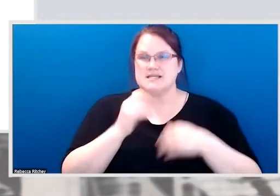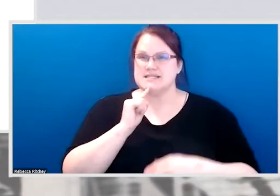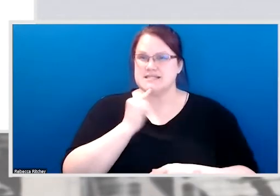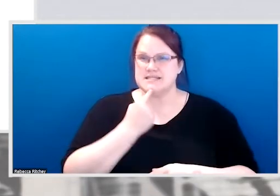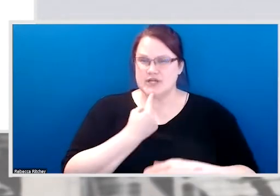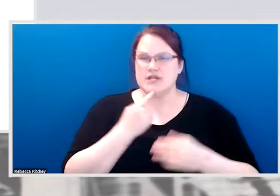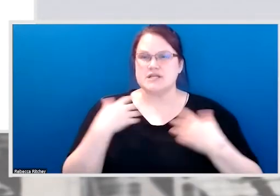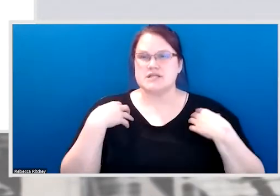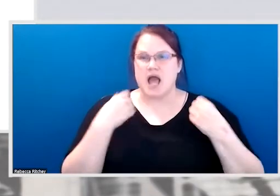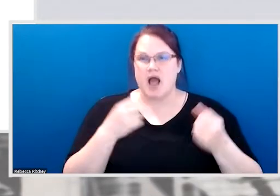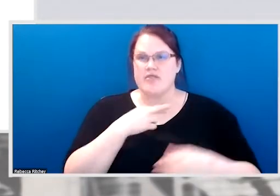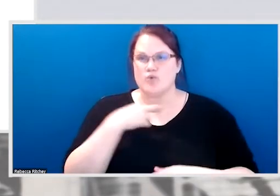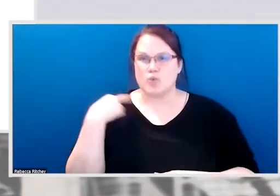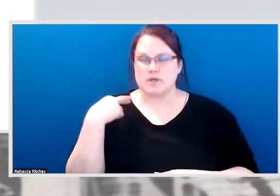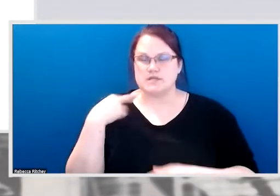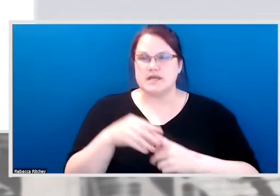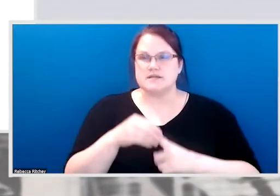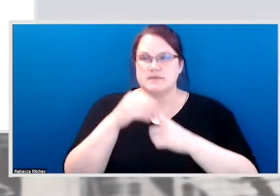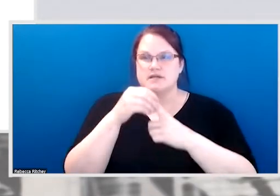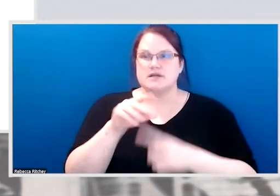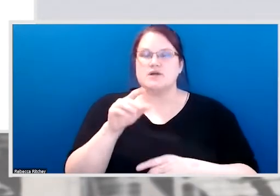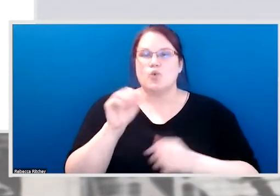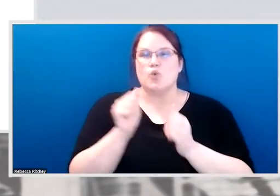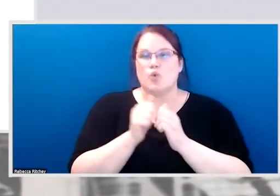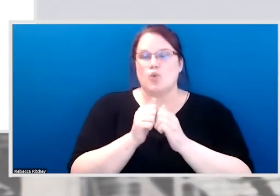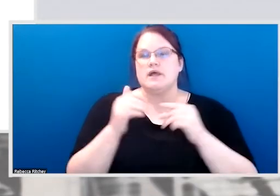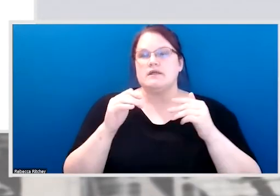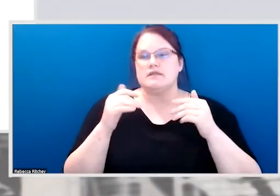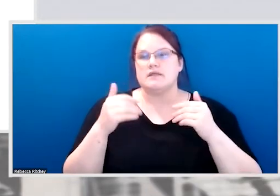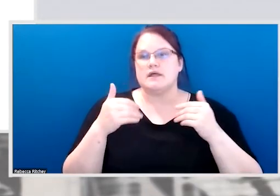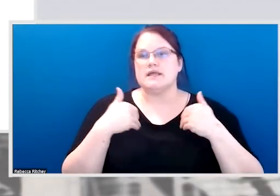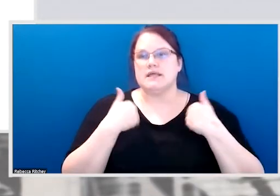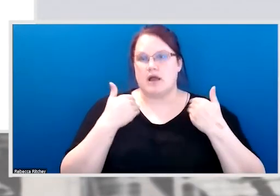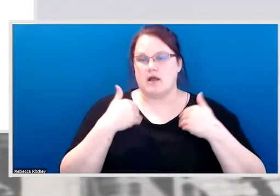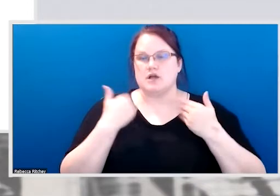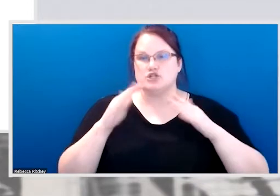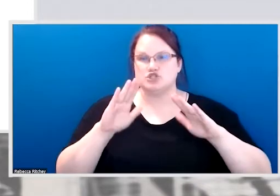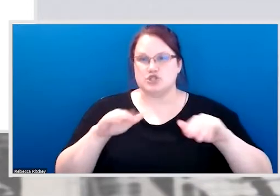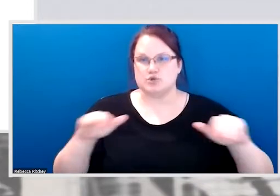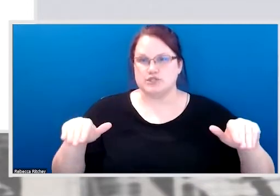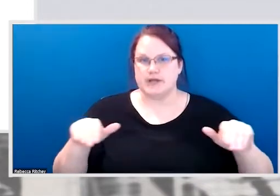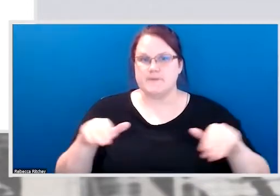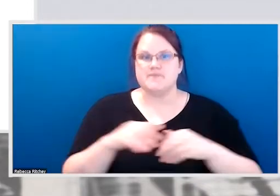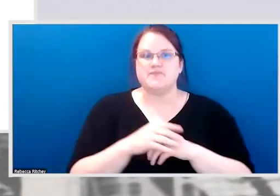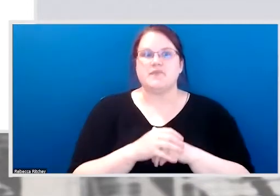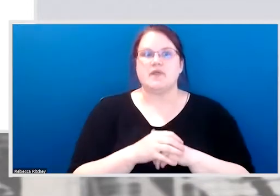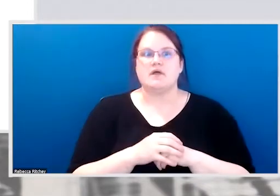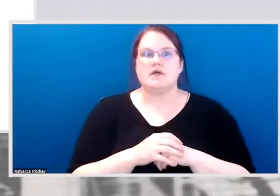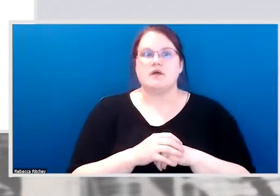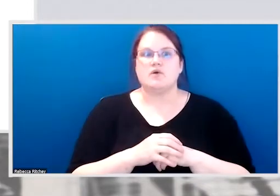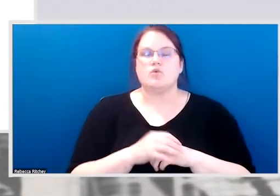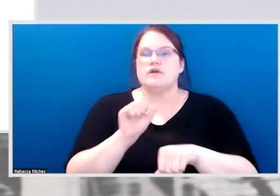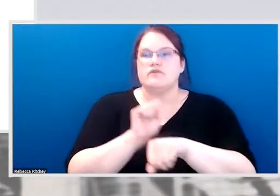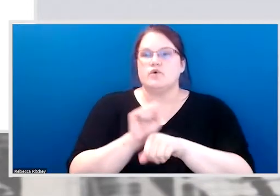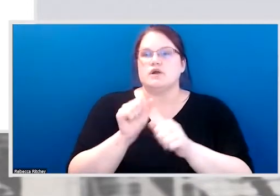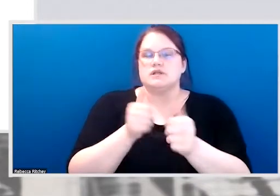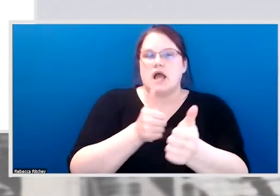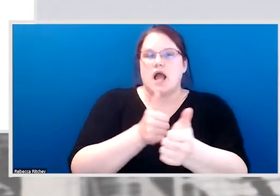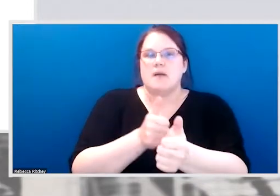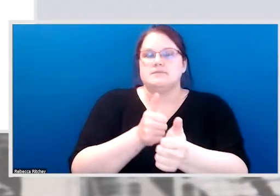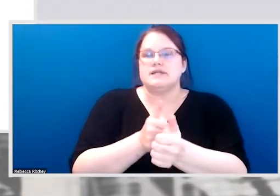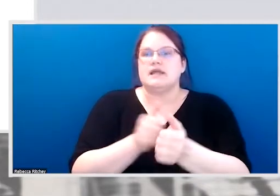health risks, especially to young children. So we've worked with OMB procurement team in the last several months to update our